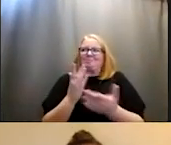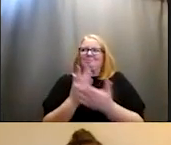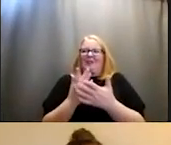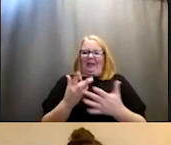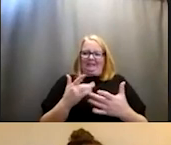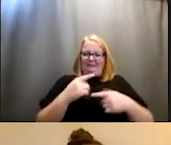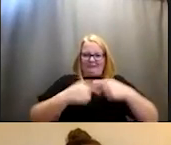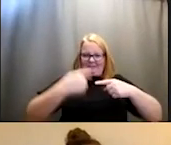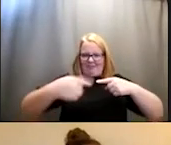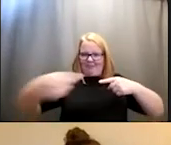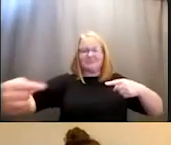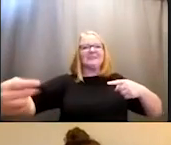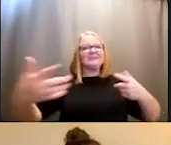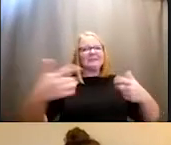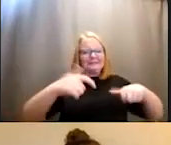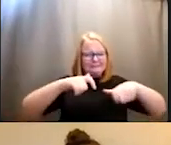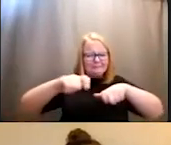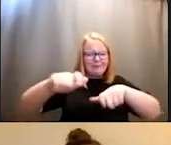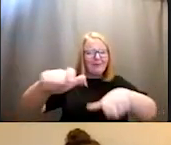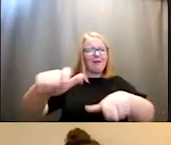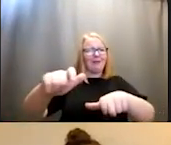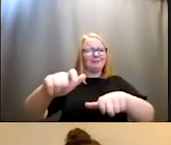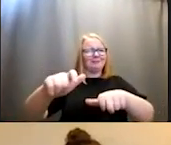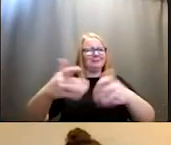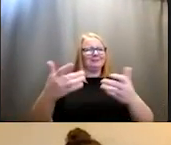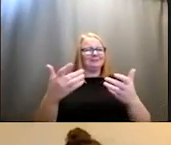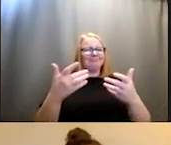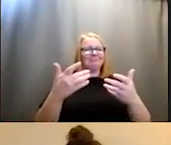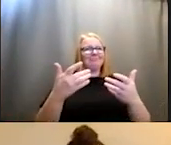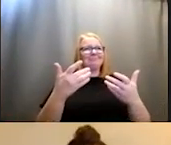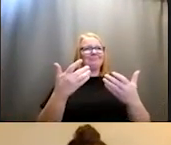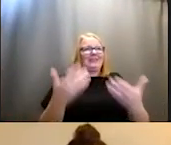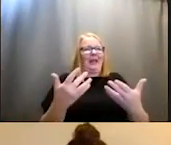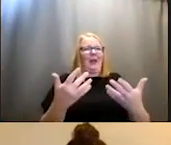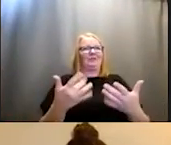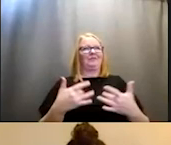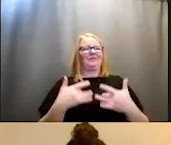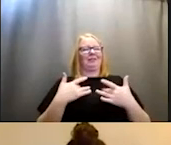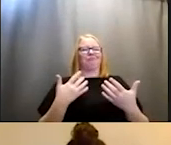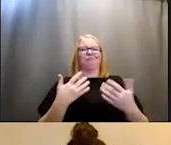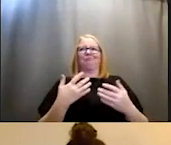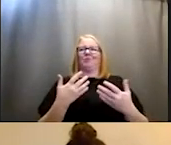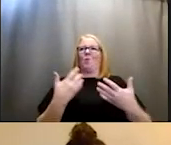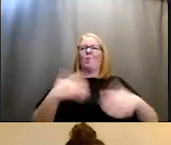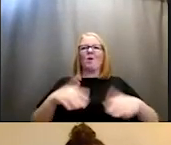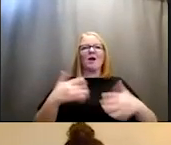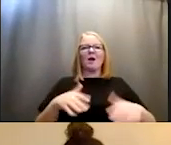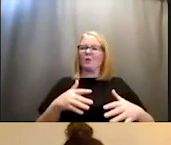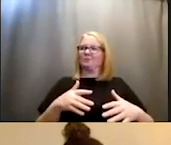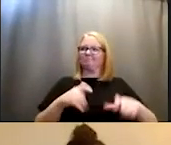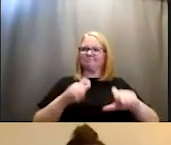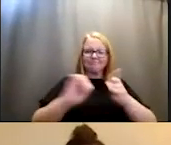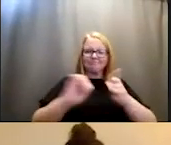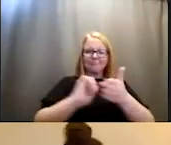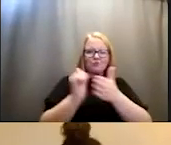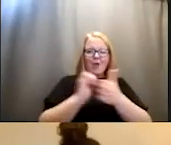than anything else and is still surviving today. And yeah, has really allowed the brand to survive and is still